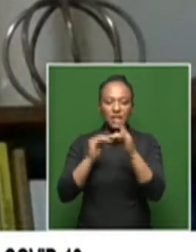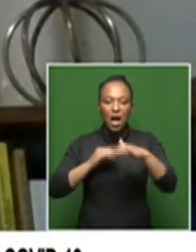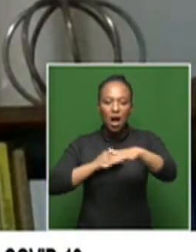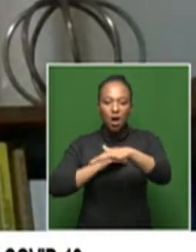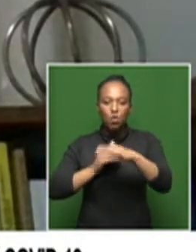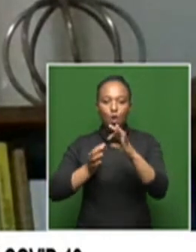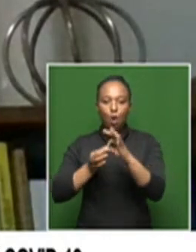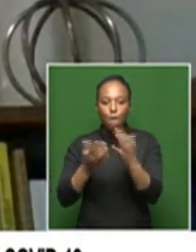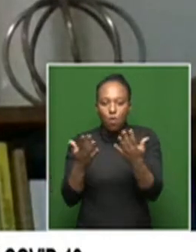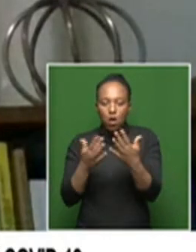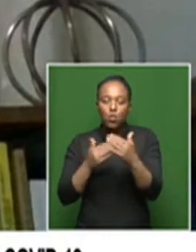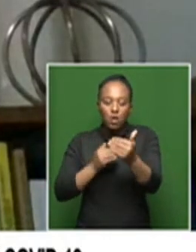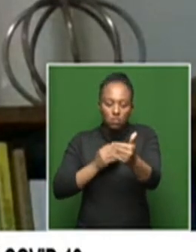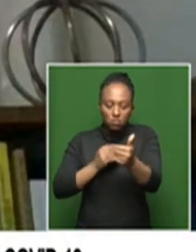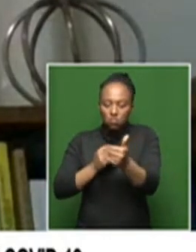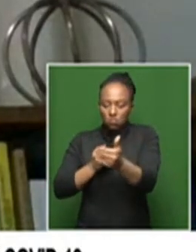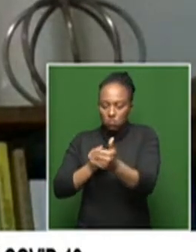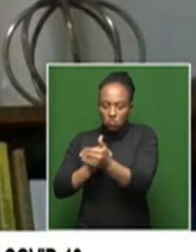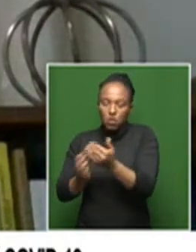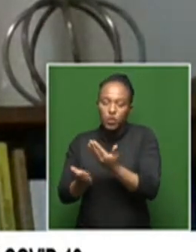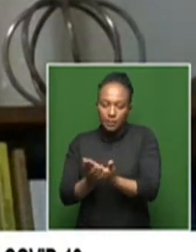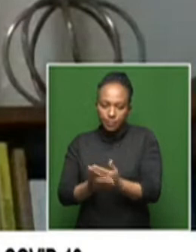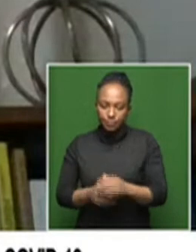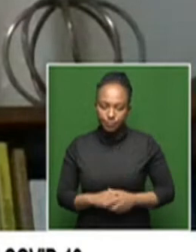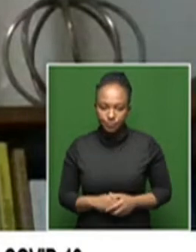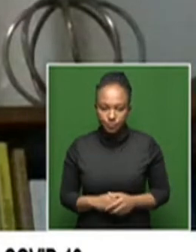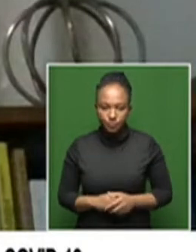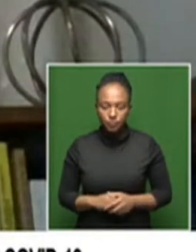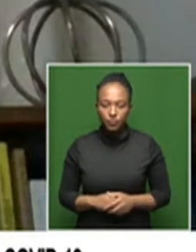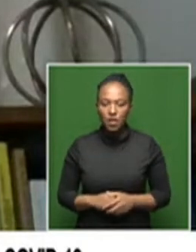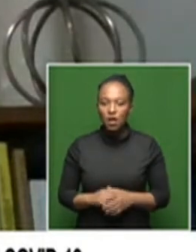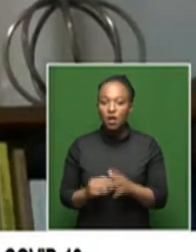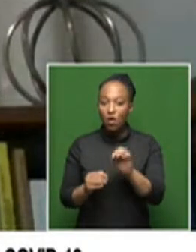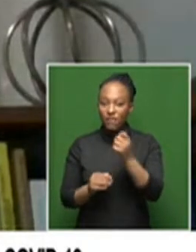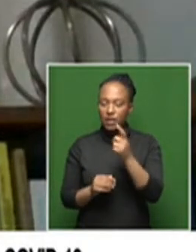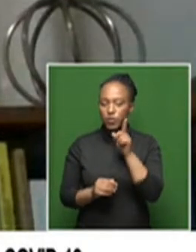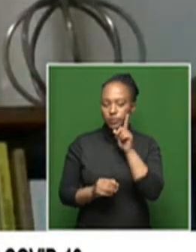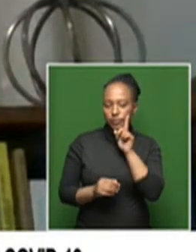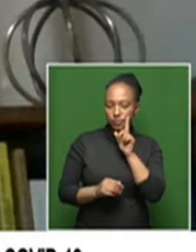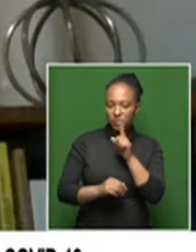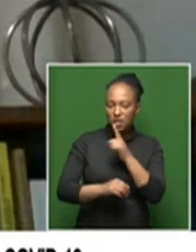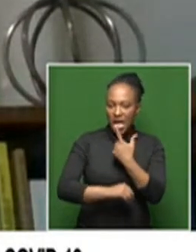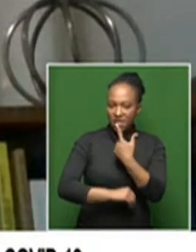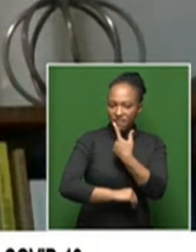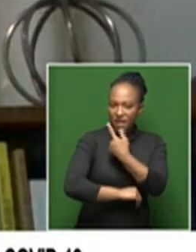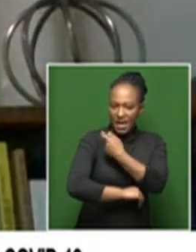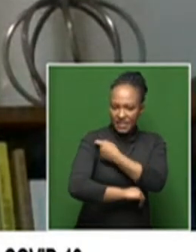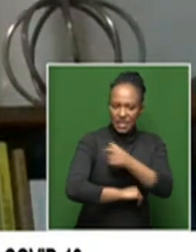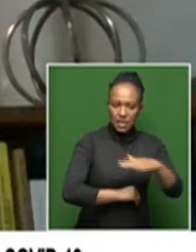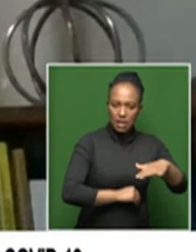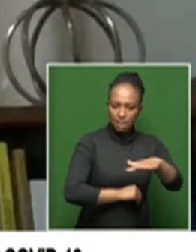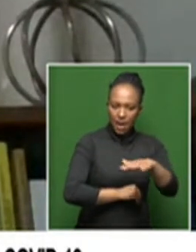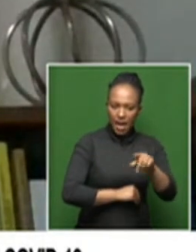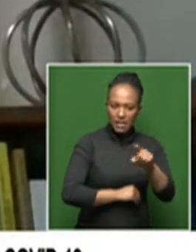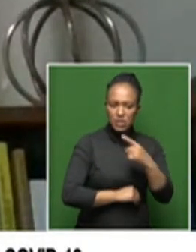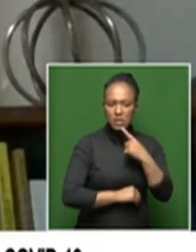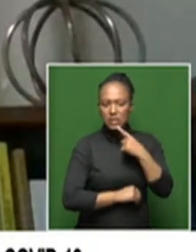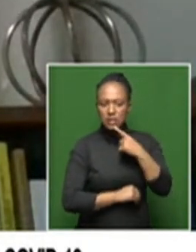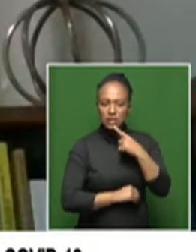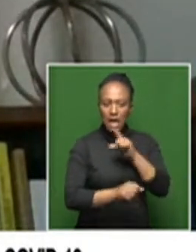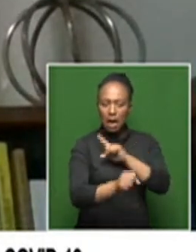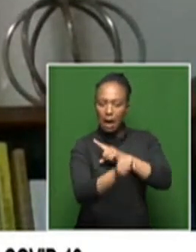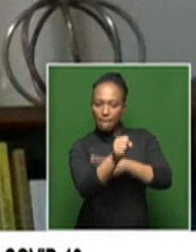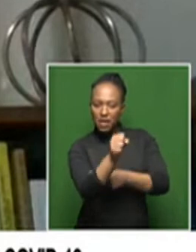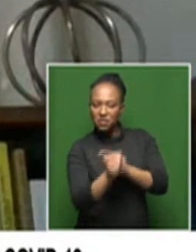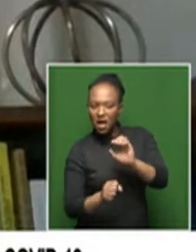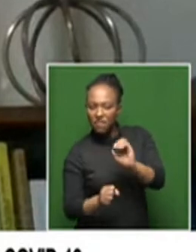staying. So first of all, we look at the vaccination site and the capacity of that vaccination site in a specific